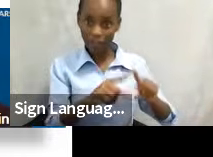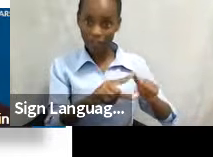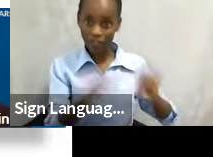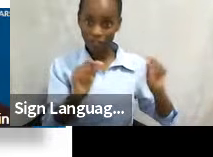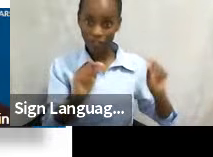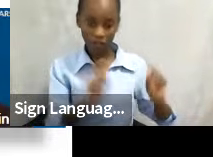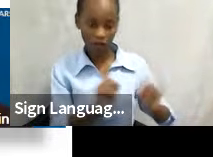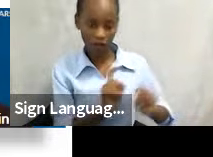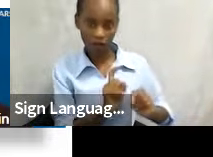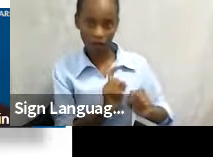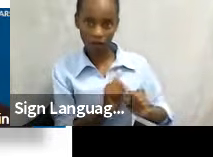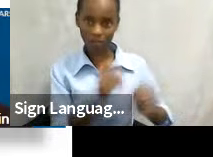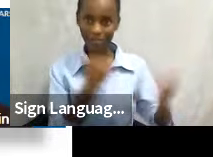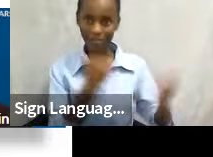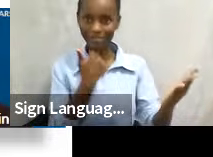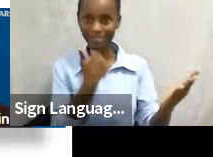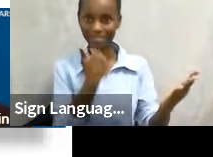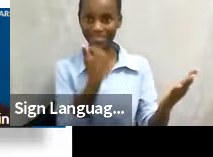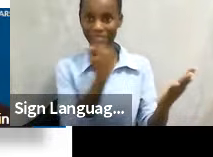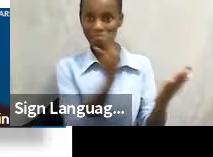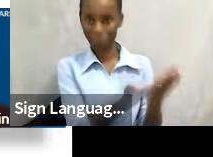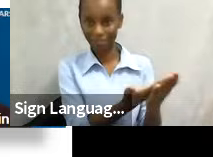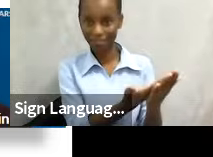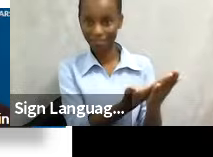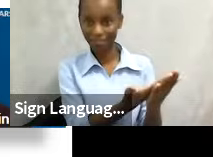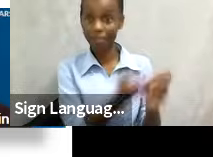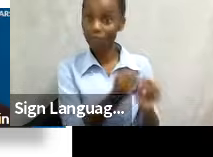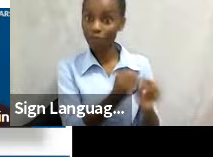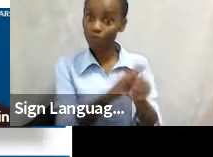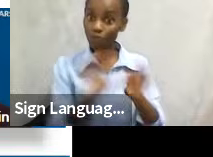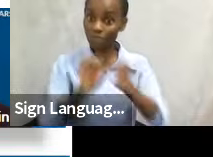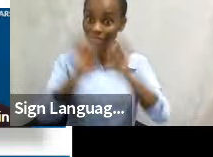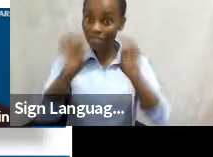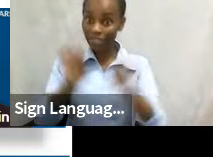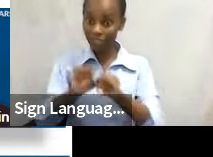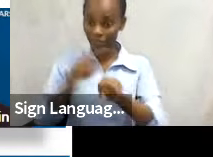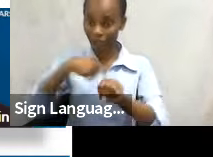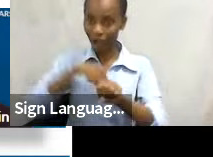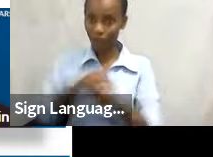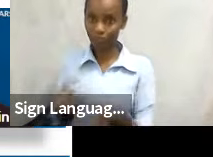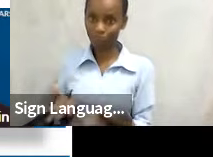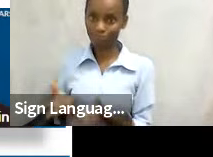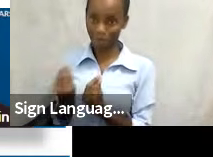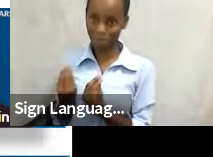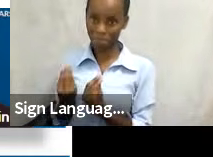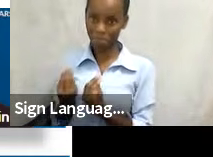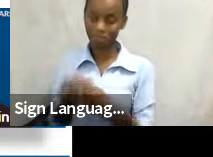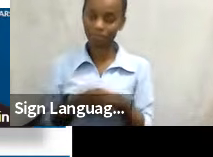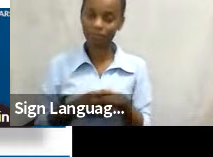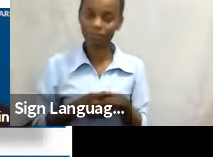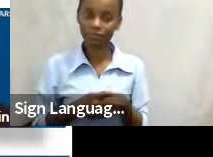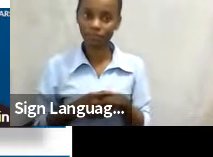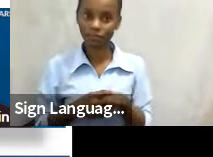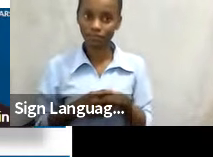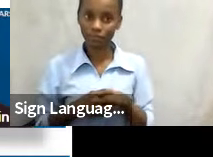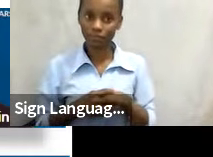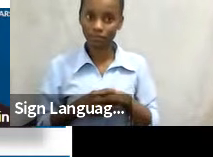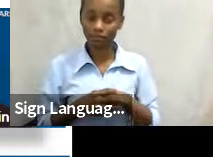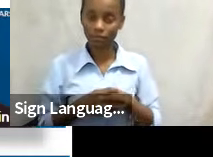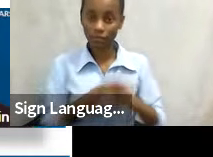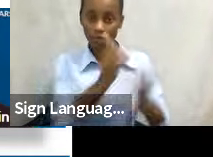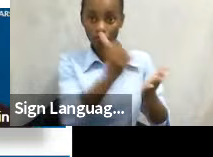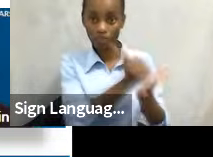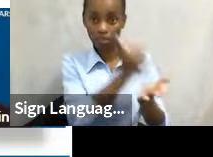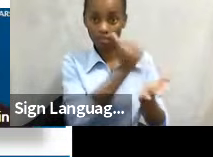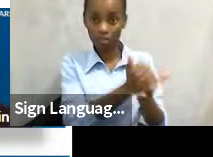it comes through to our systems and to our service ambassadors. Moving on to the request to be updated as a registered